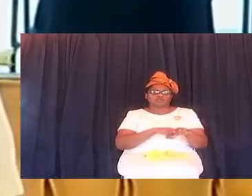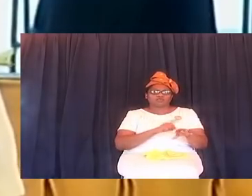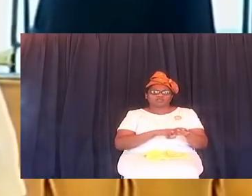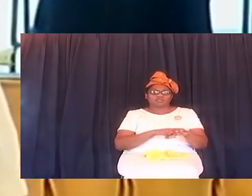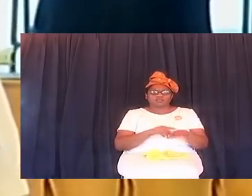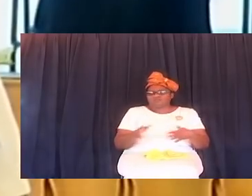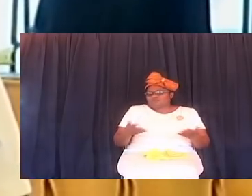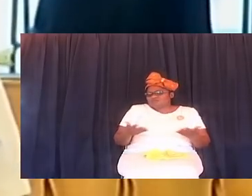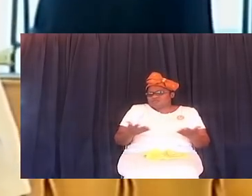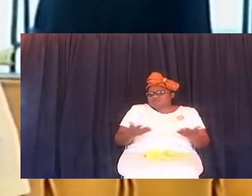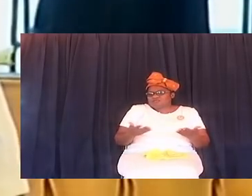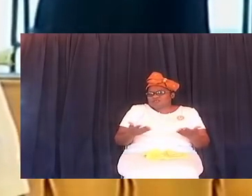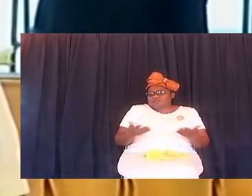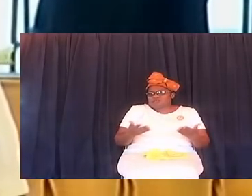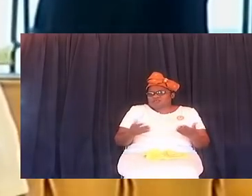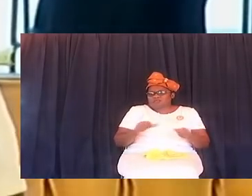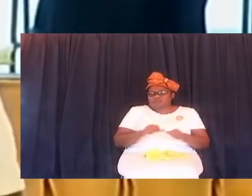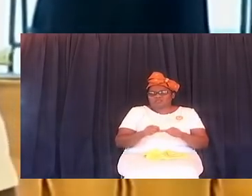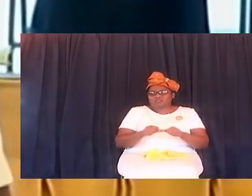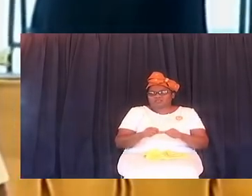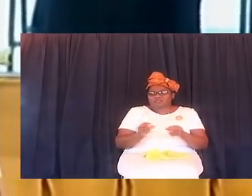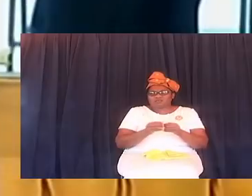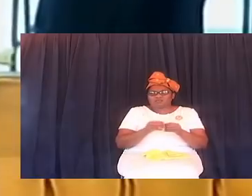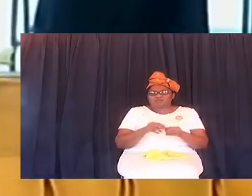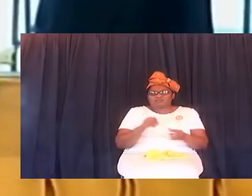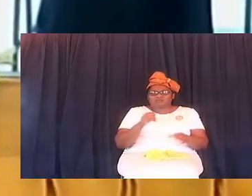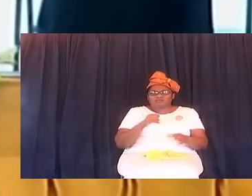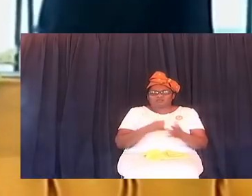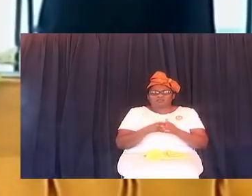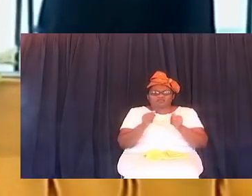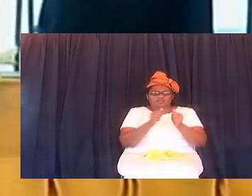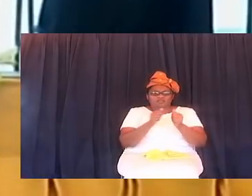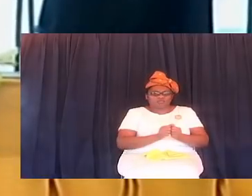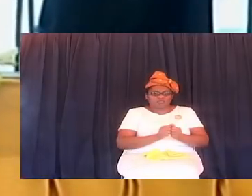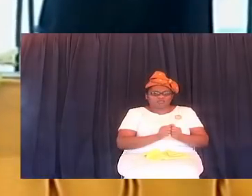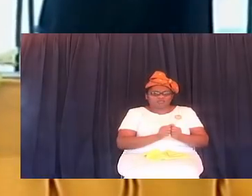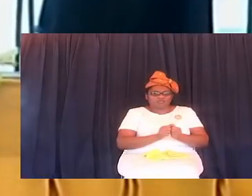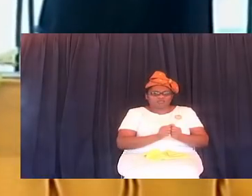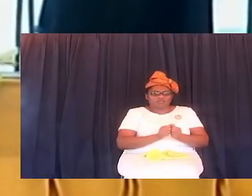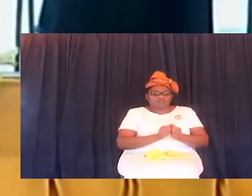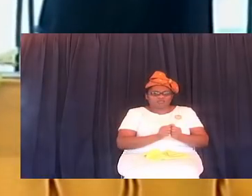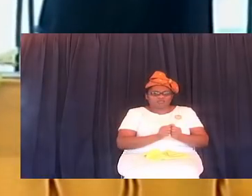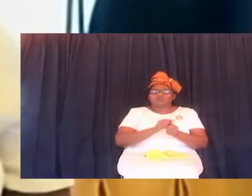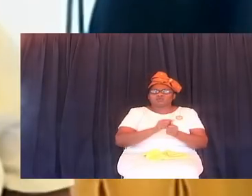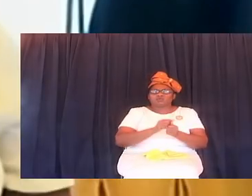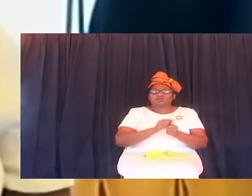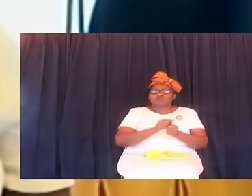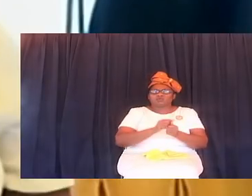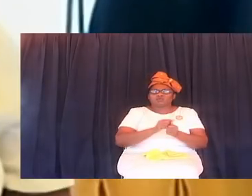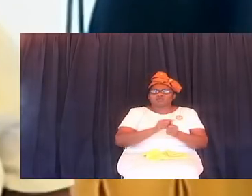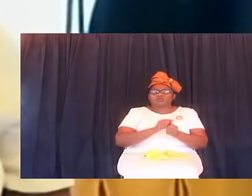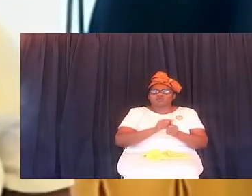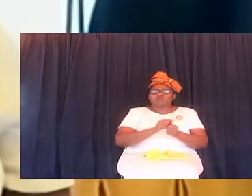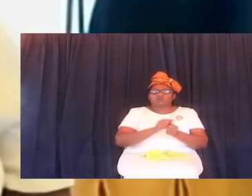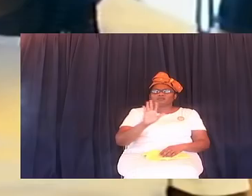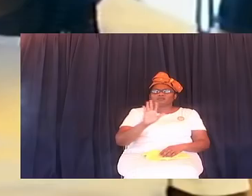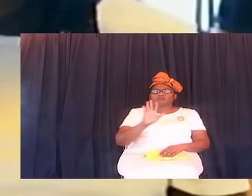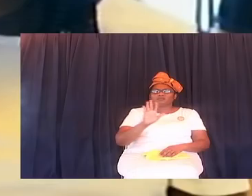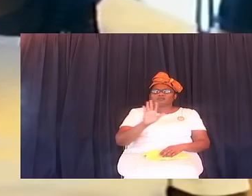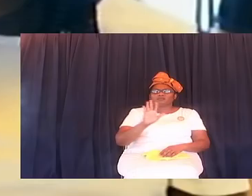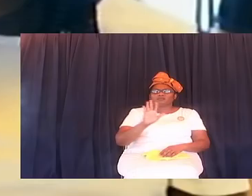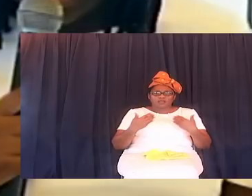time we had spent more of it together. We wish that so much of her life had not been lost to